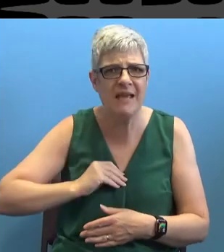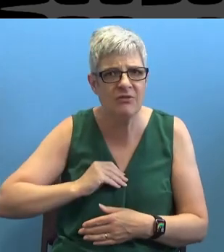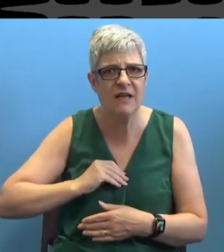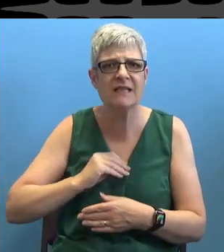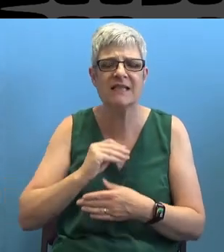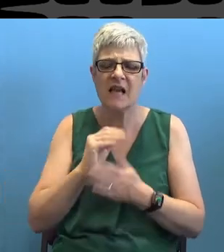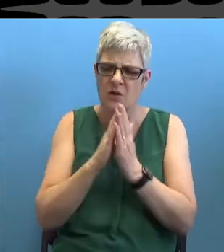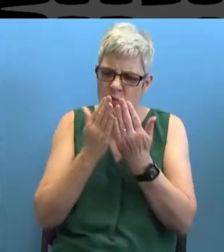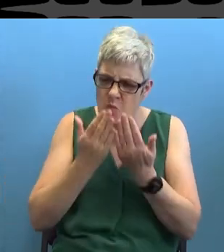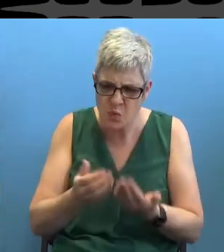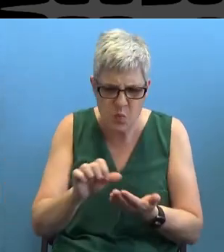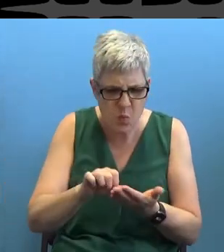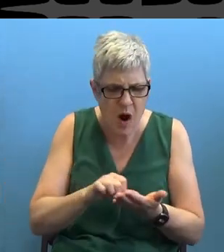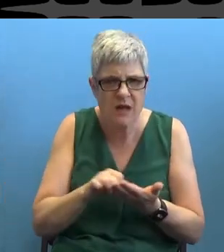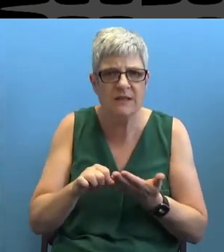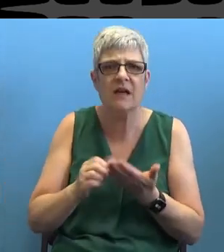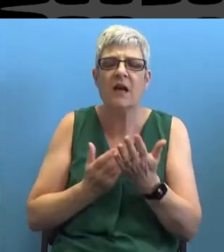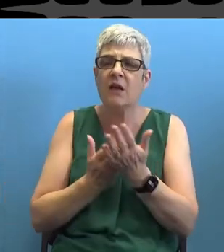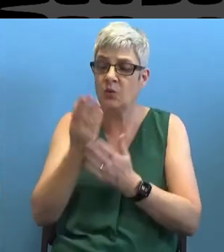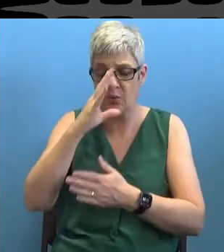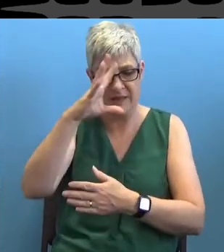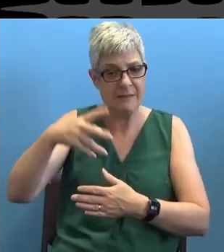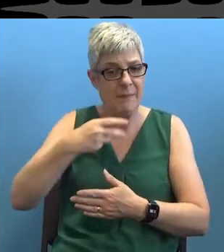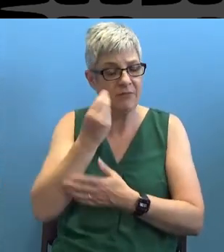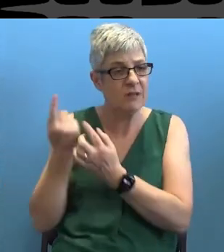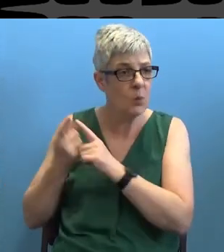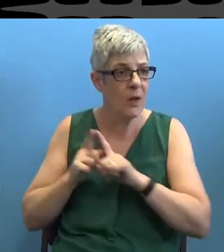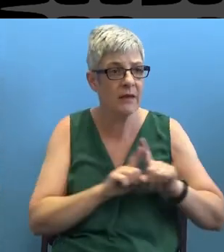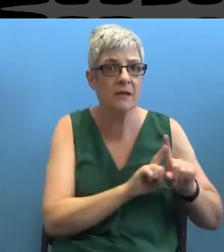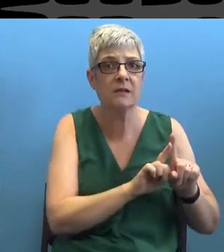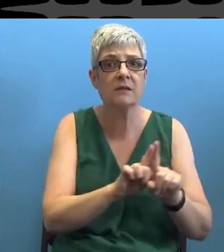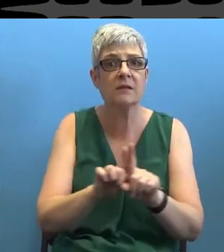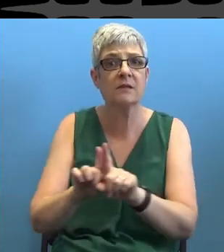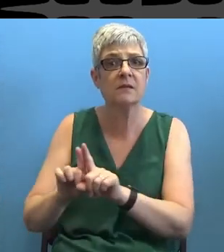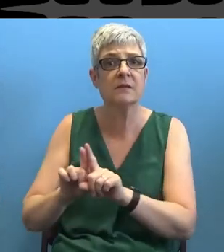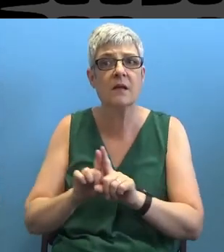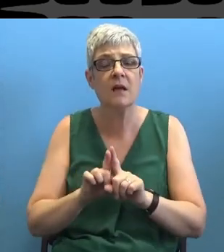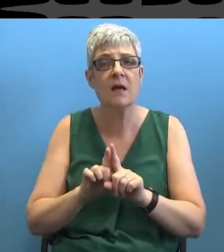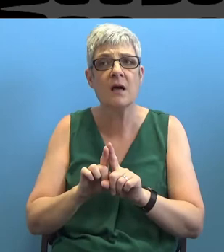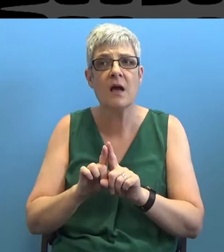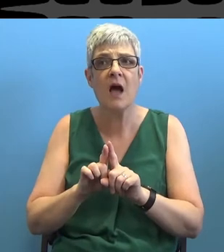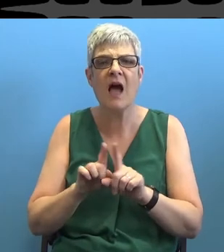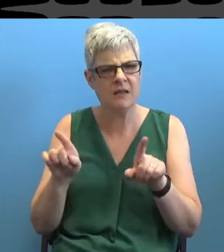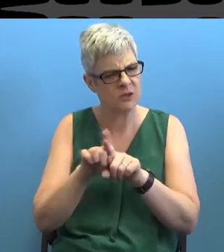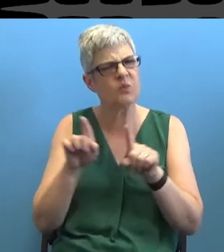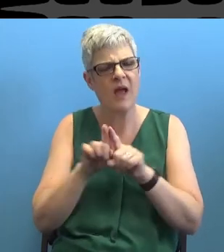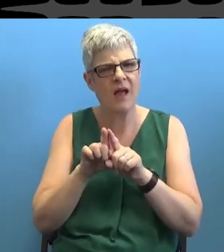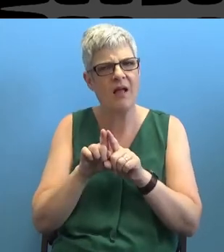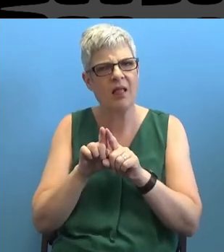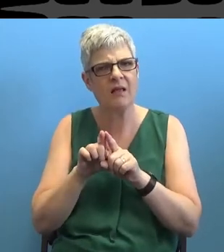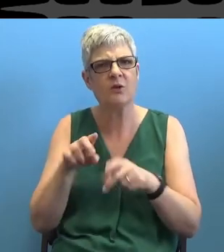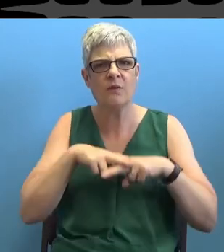so much through your spirit being with us, so much too in the fellowship of your family.